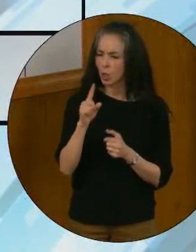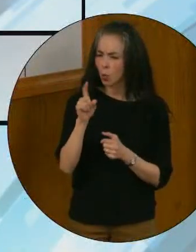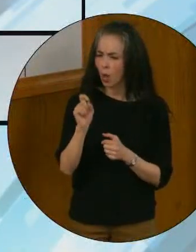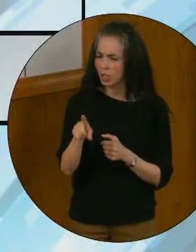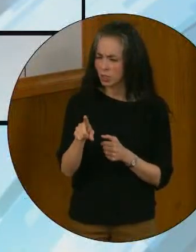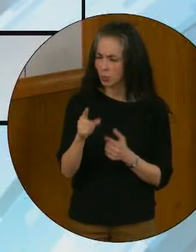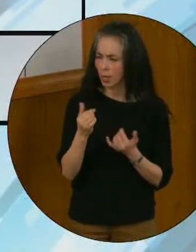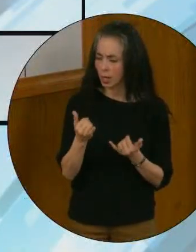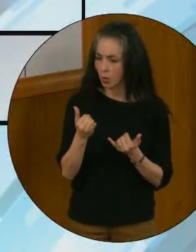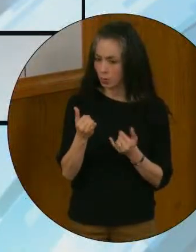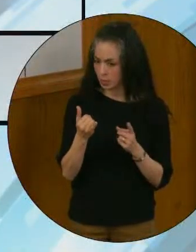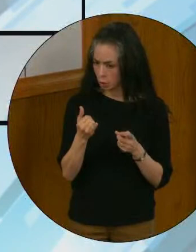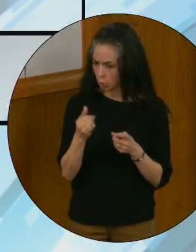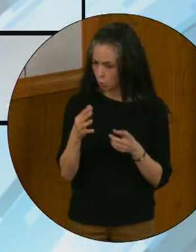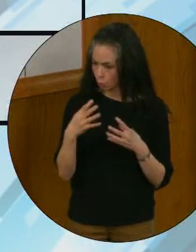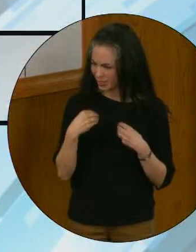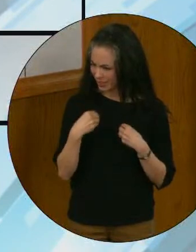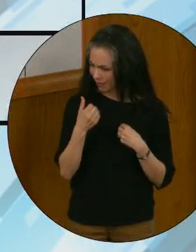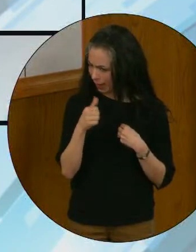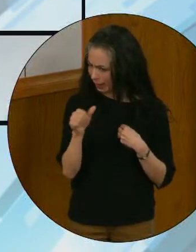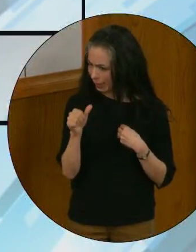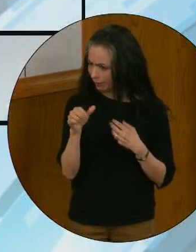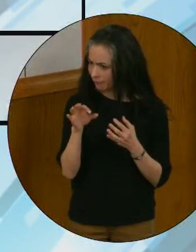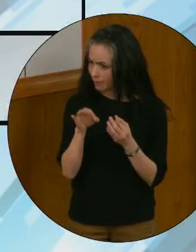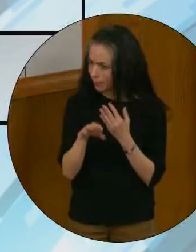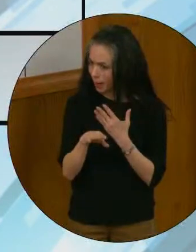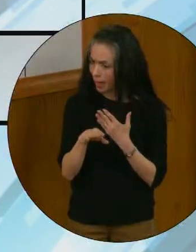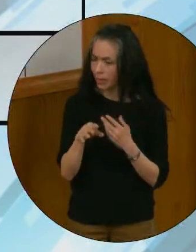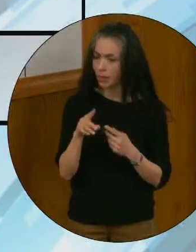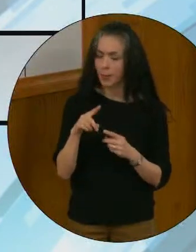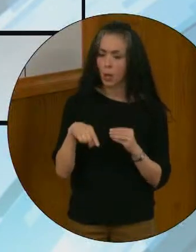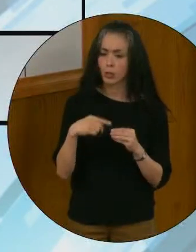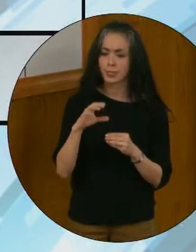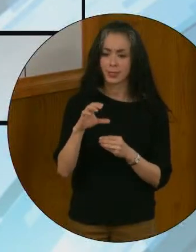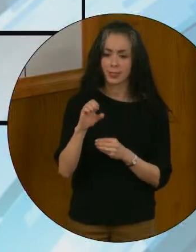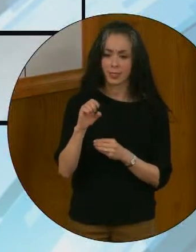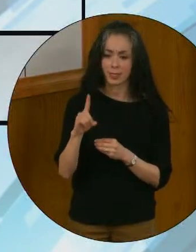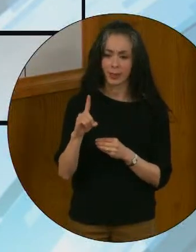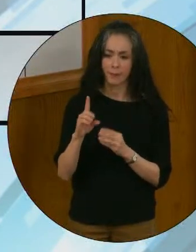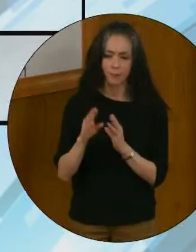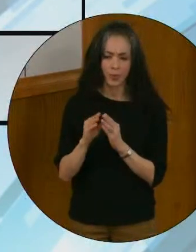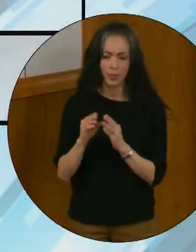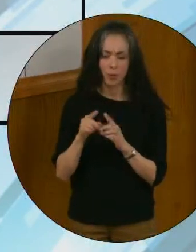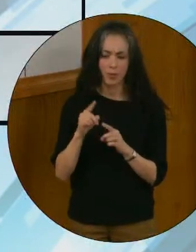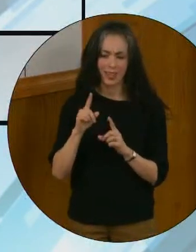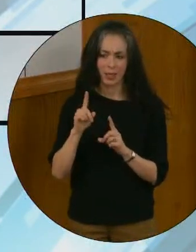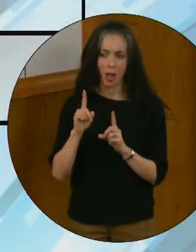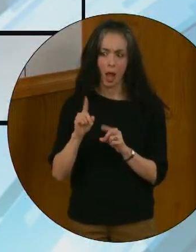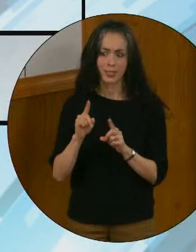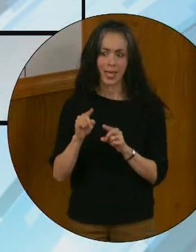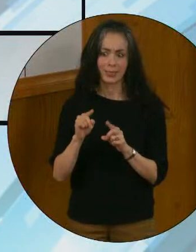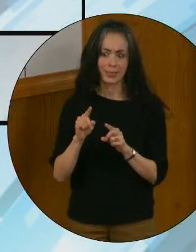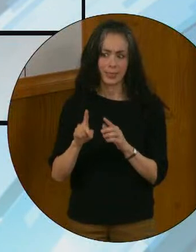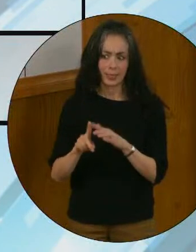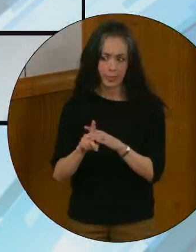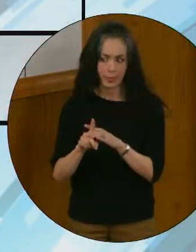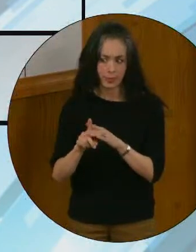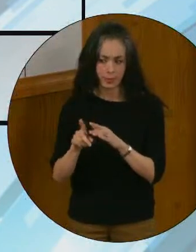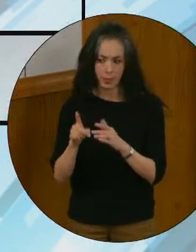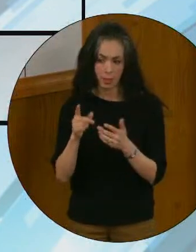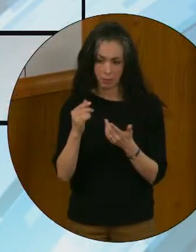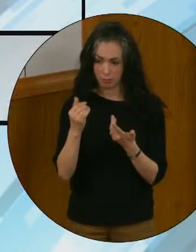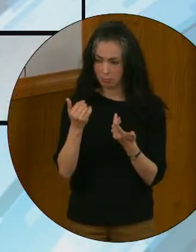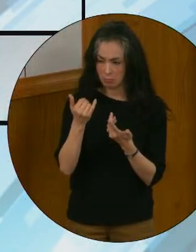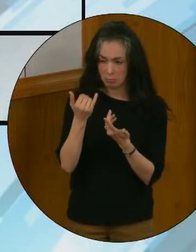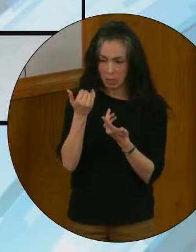now. Did you receive any feedback about your CCSD meetings from the attendees? And if so, was there